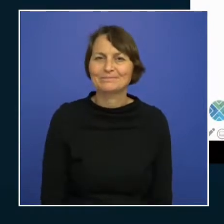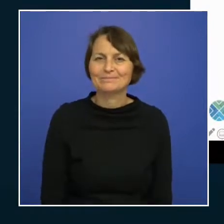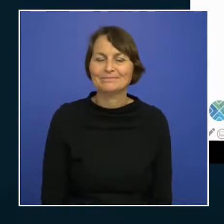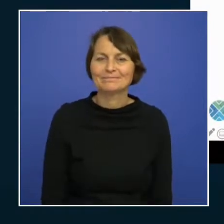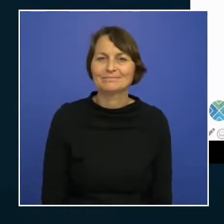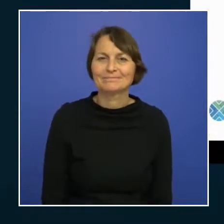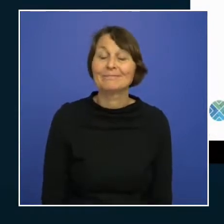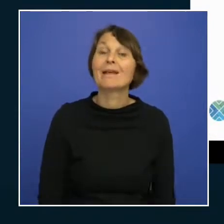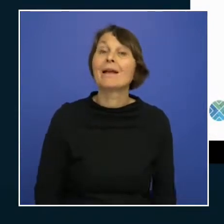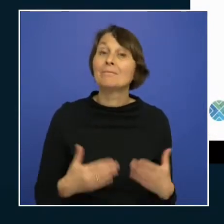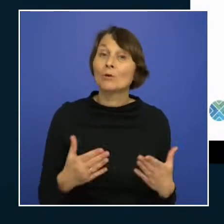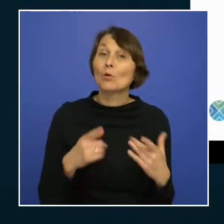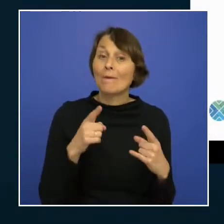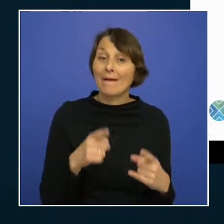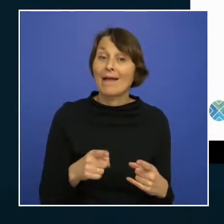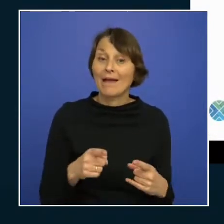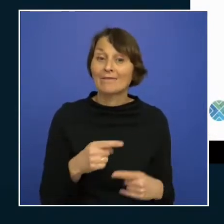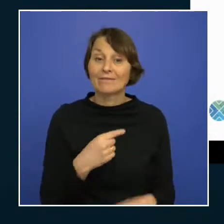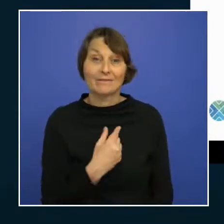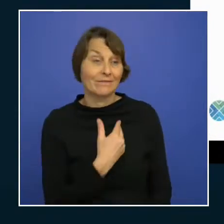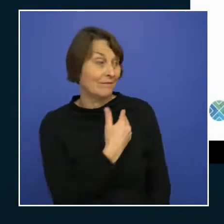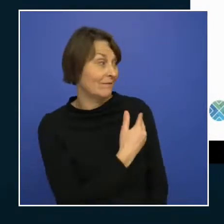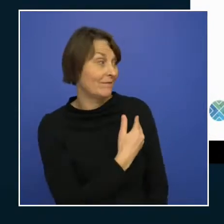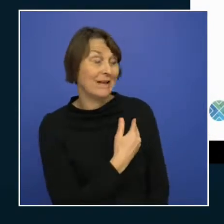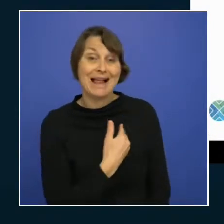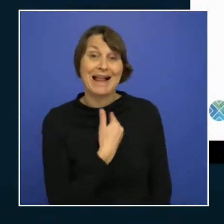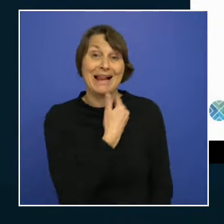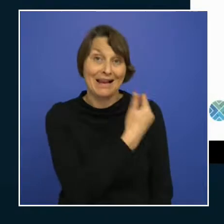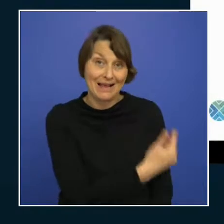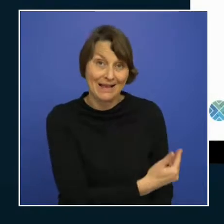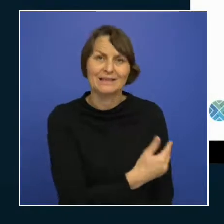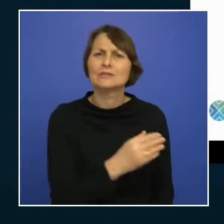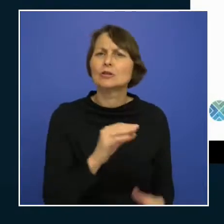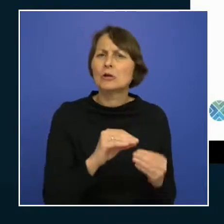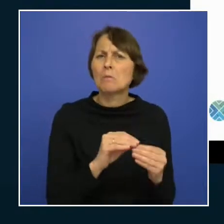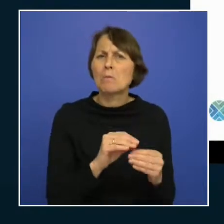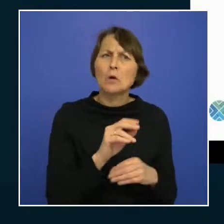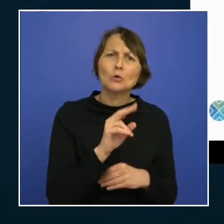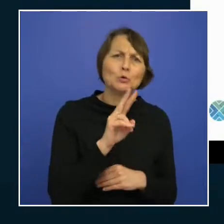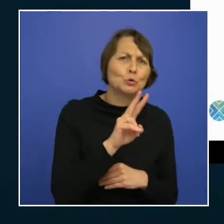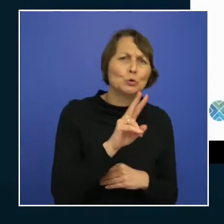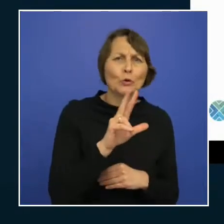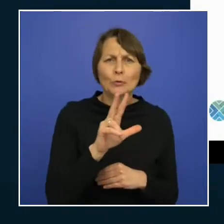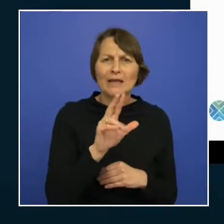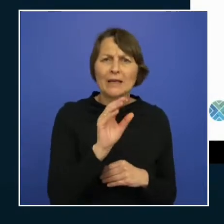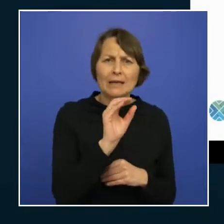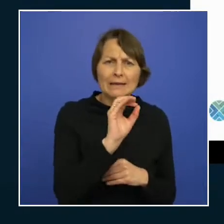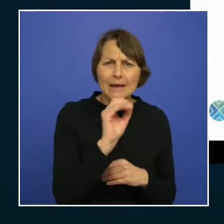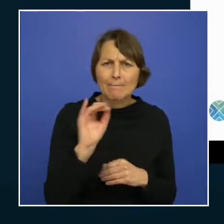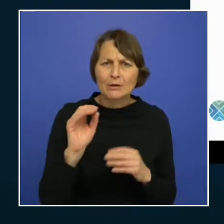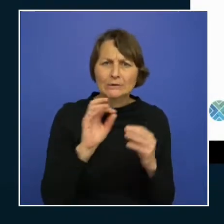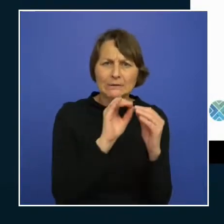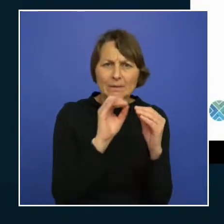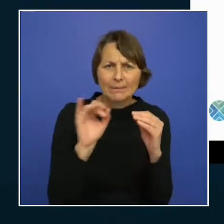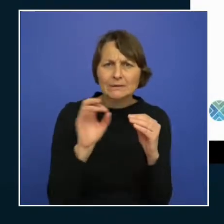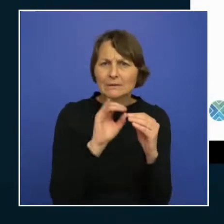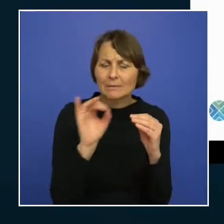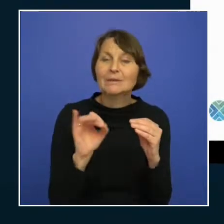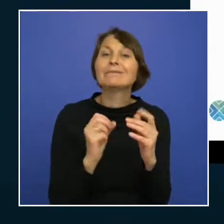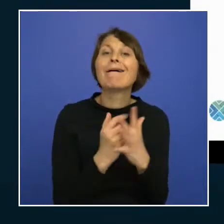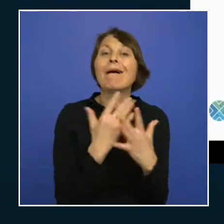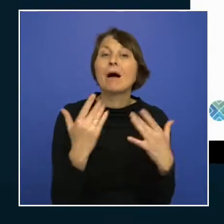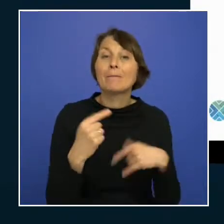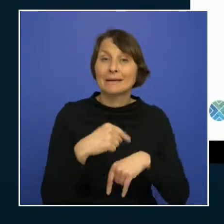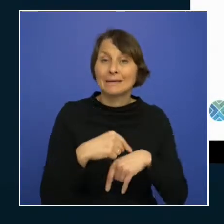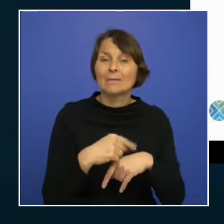your instance number, and this is like a 2 or 3 digit number used to differentiate multiple instances of the same